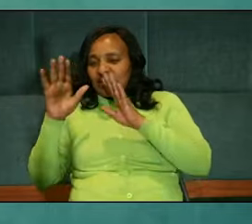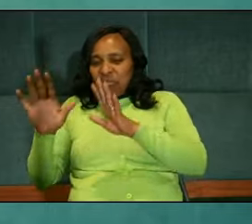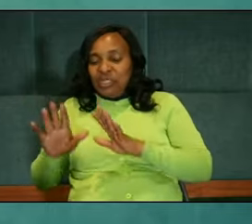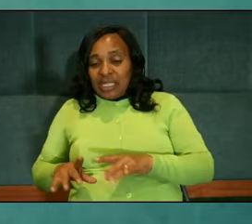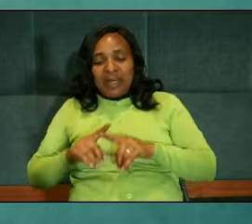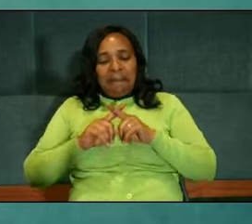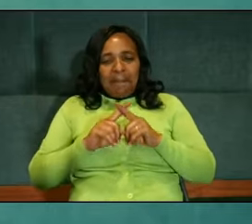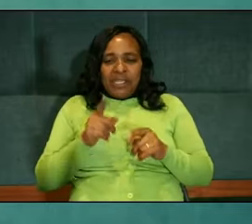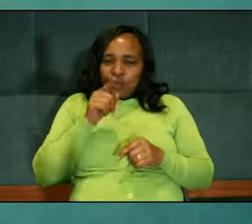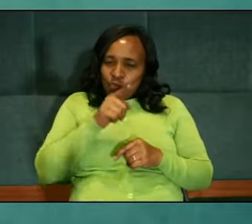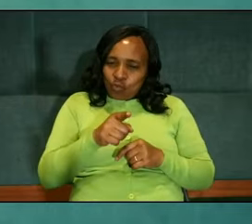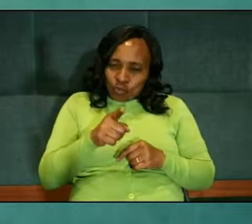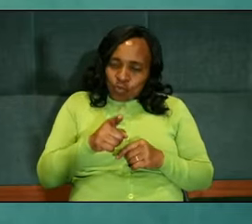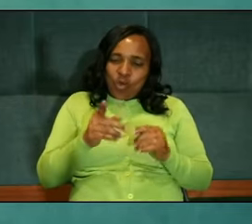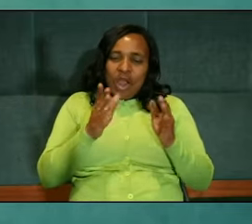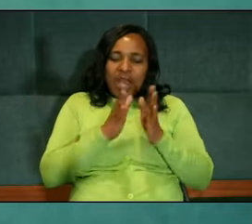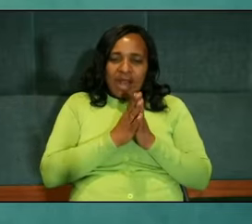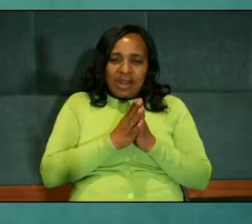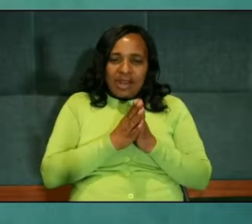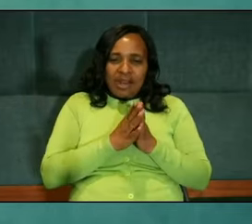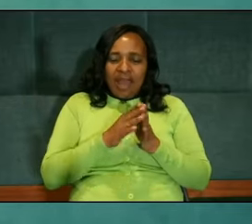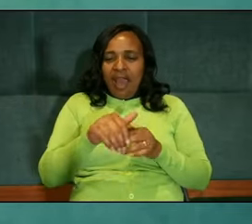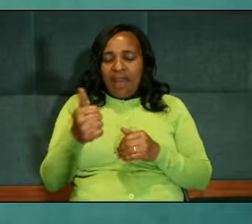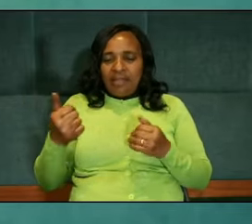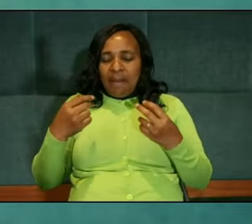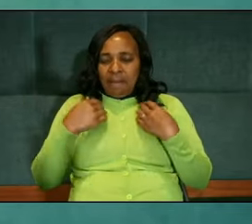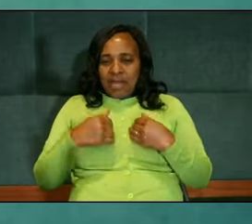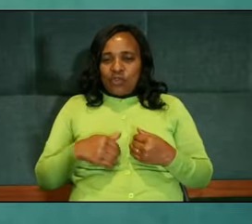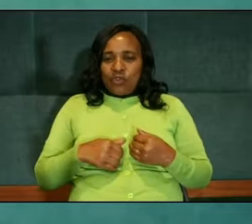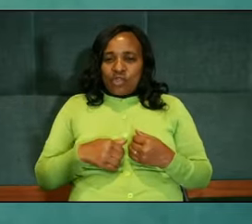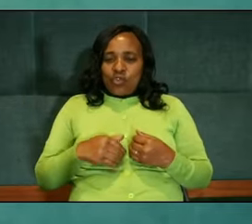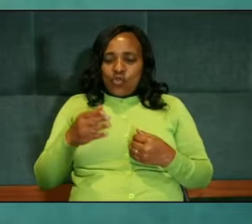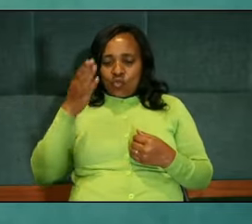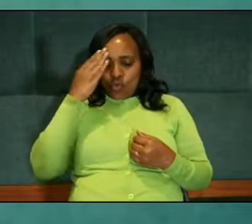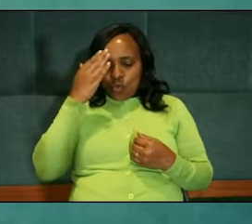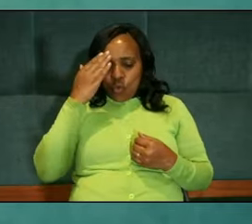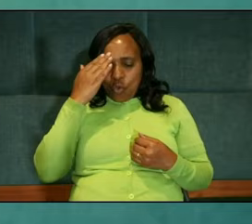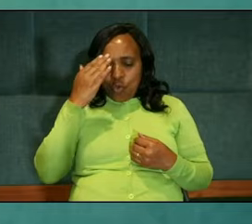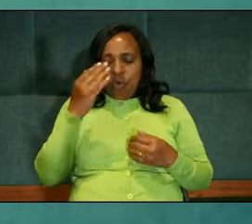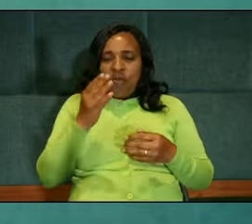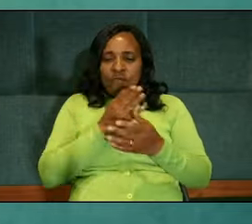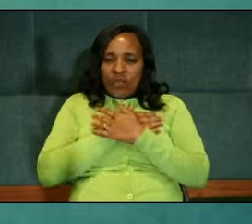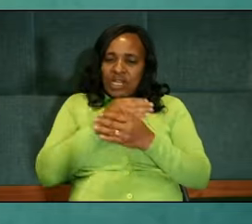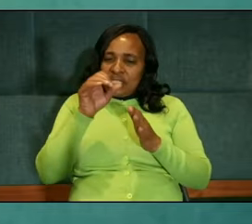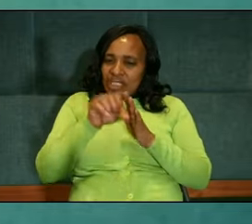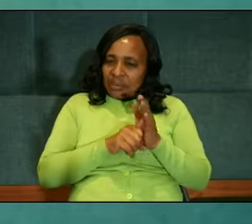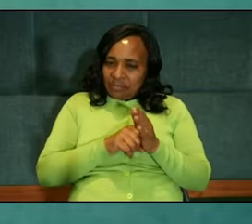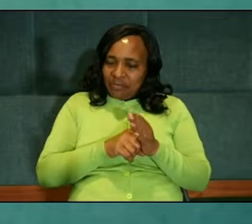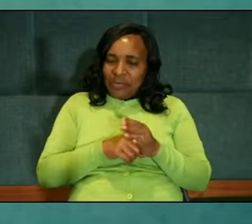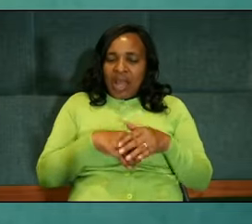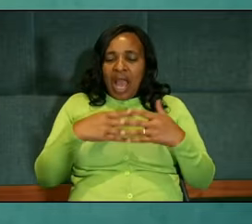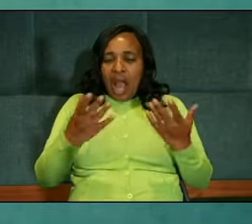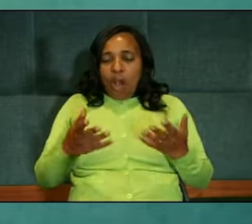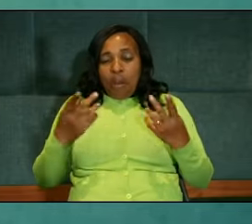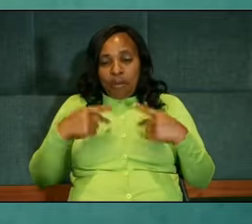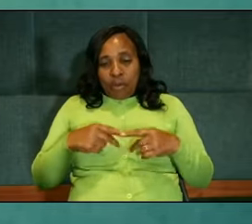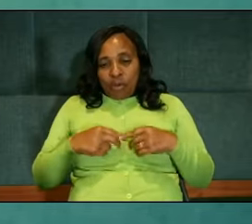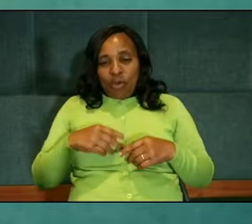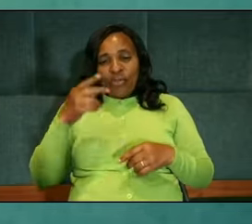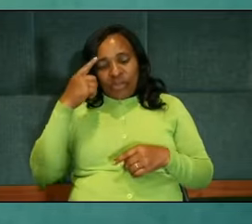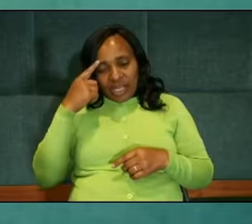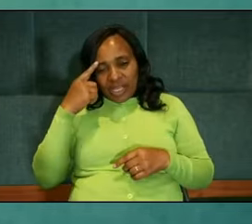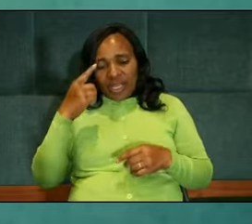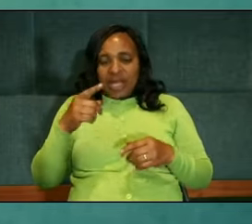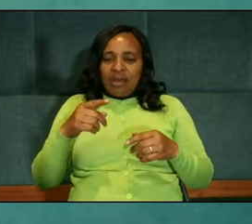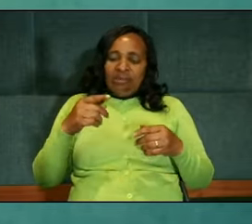but when you and the other person, you know the essence of your friendship, it doesn't matter what people think